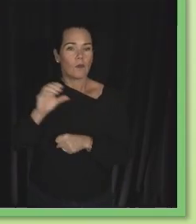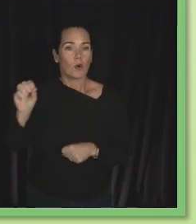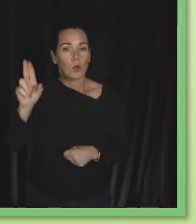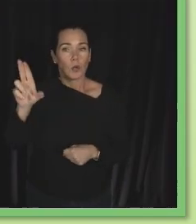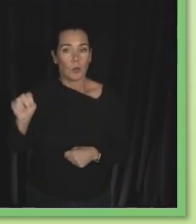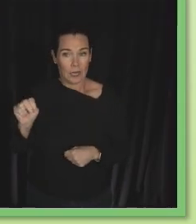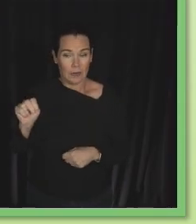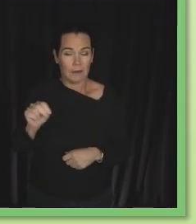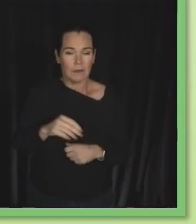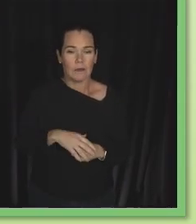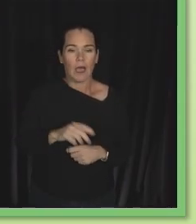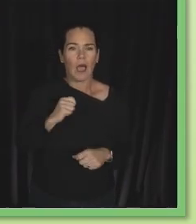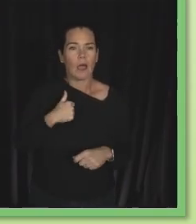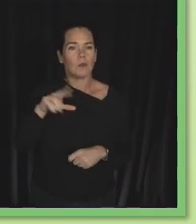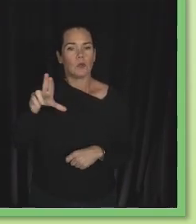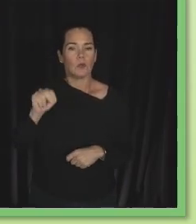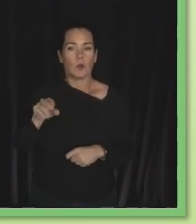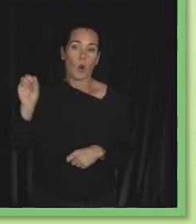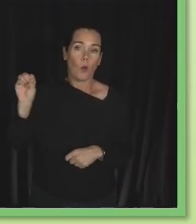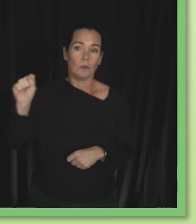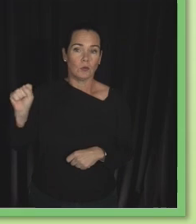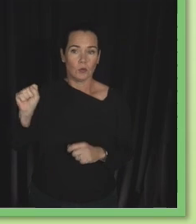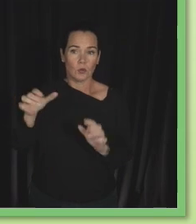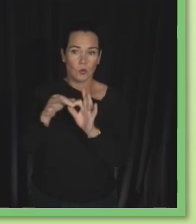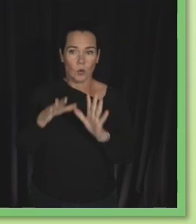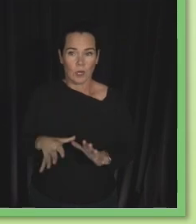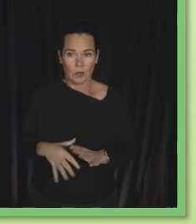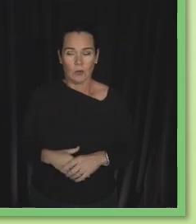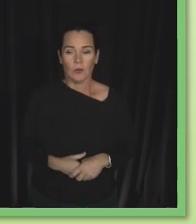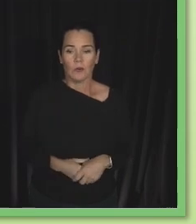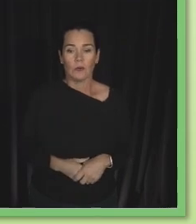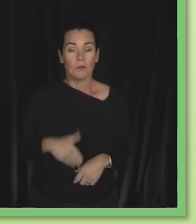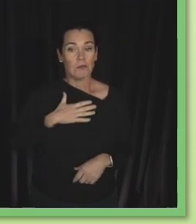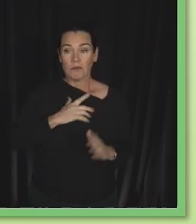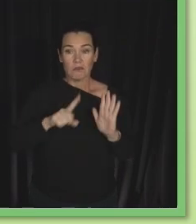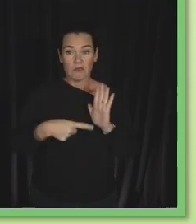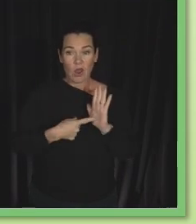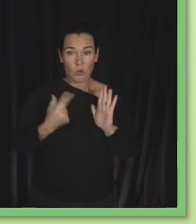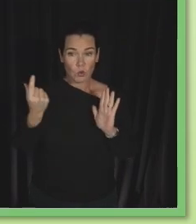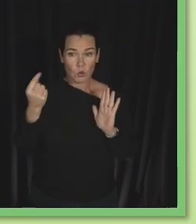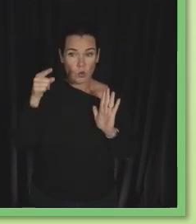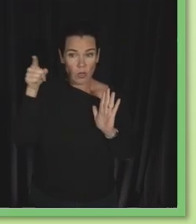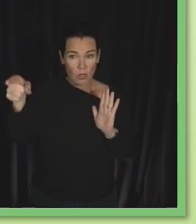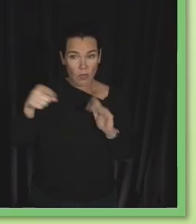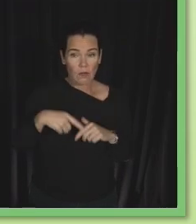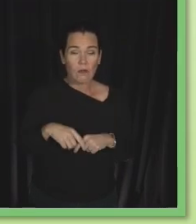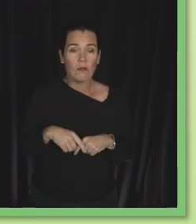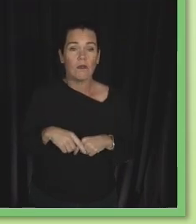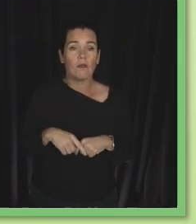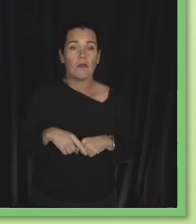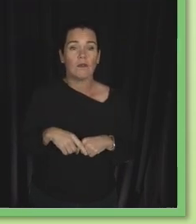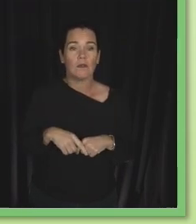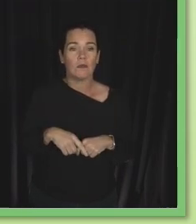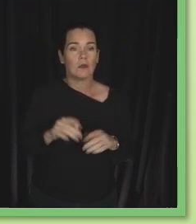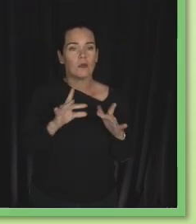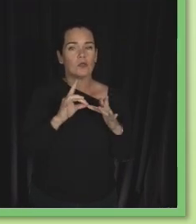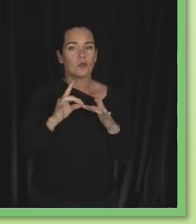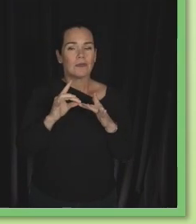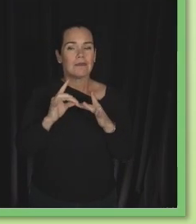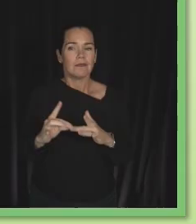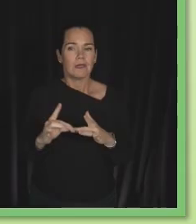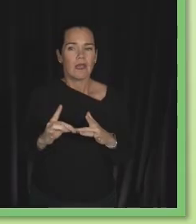a UN open source coordinator. So my role there in this capacity is to drive